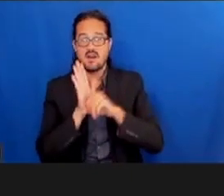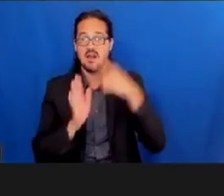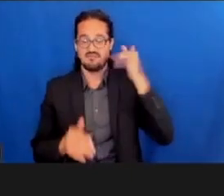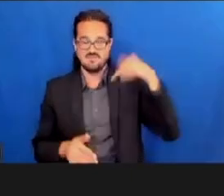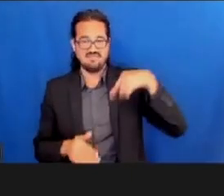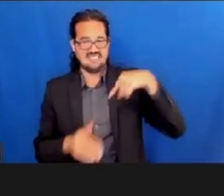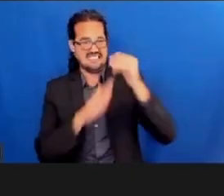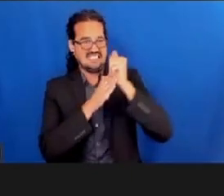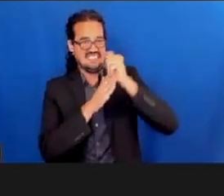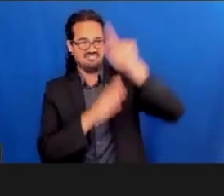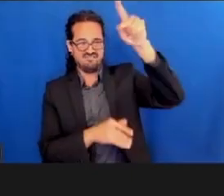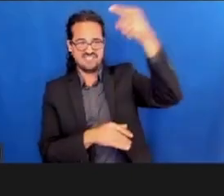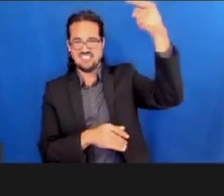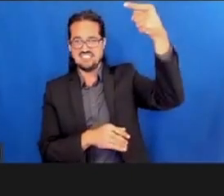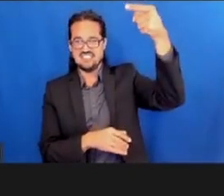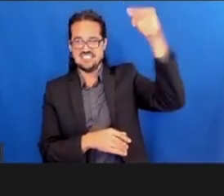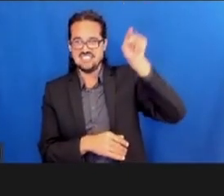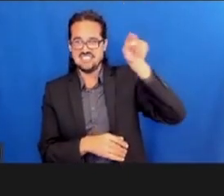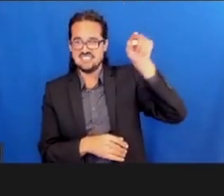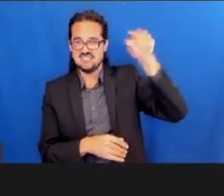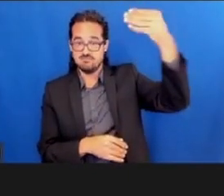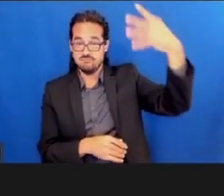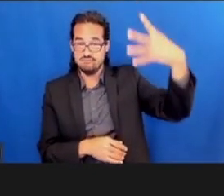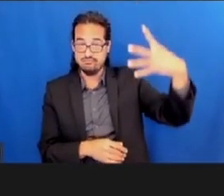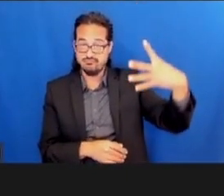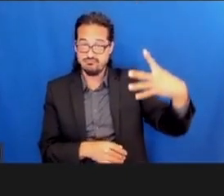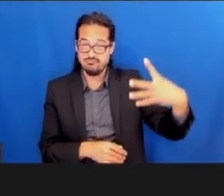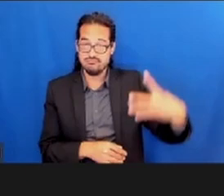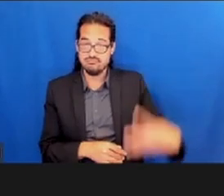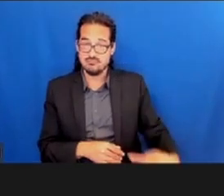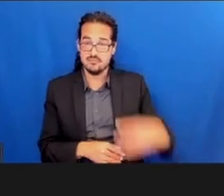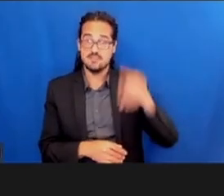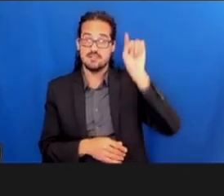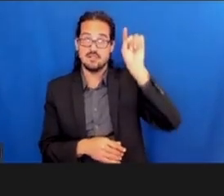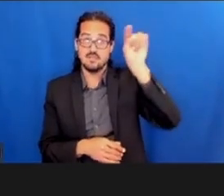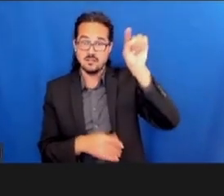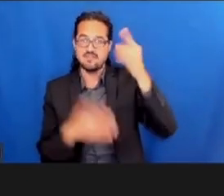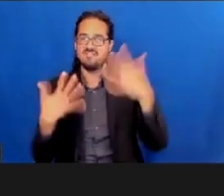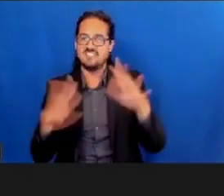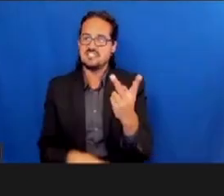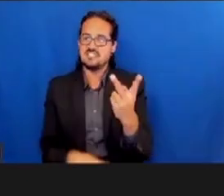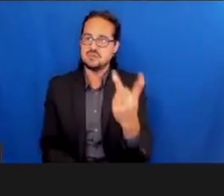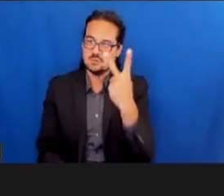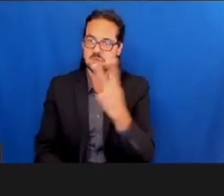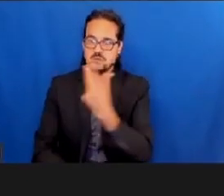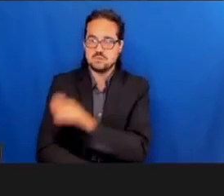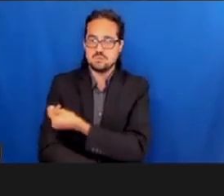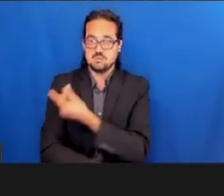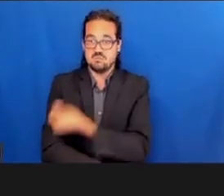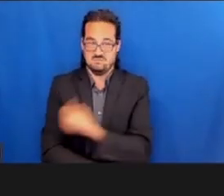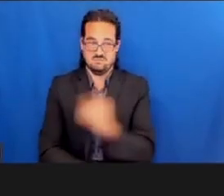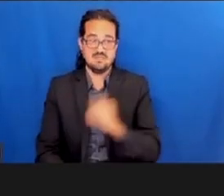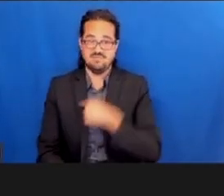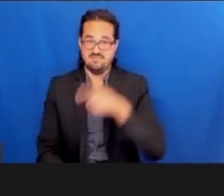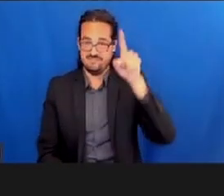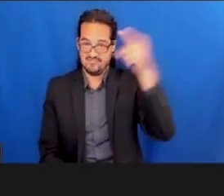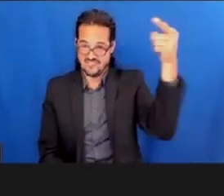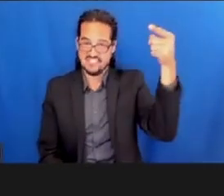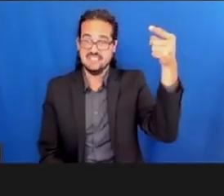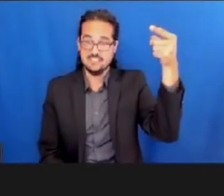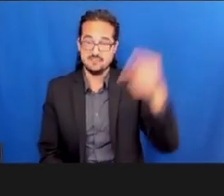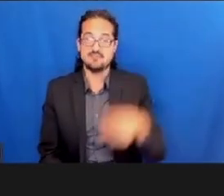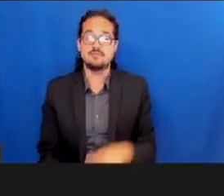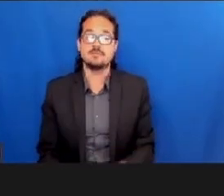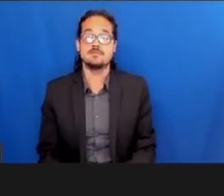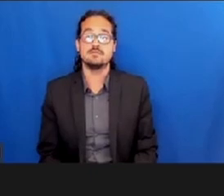for completed doses. Next slide, please. The most recent effort for vaccinations has been around our adolescents,